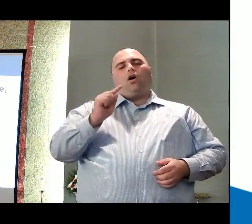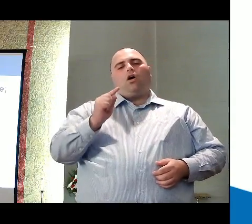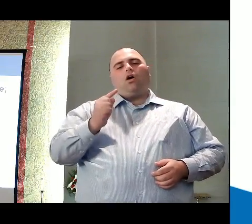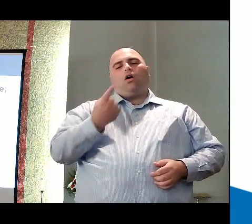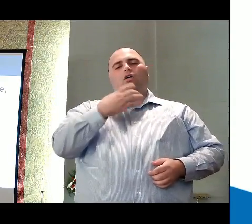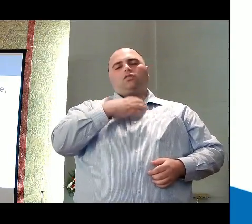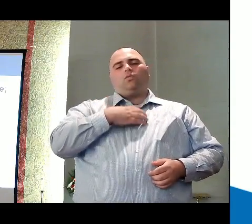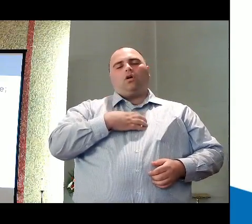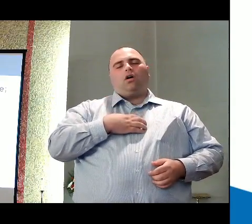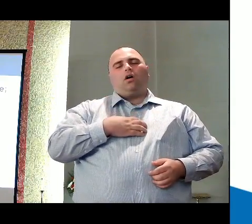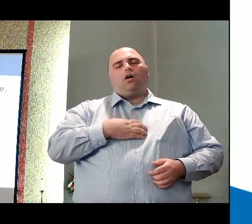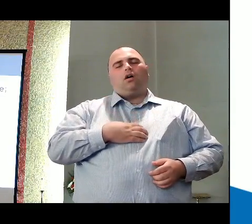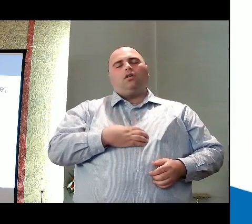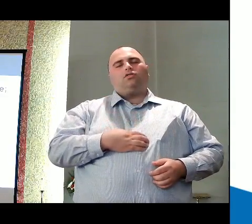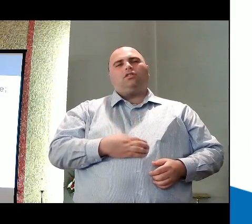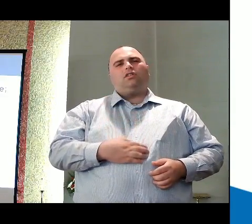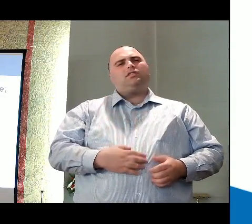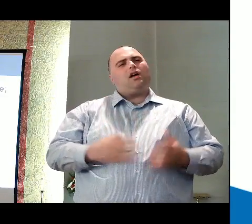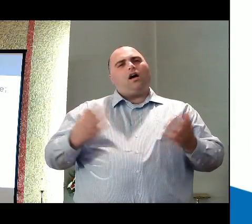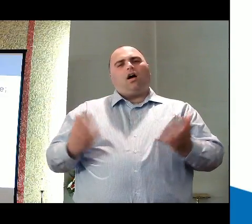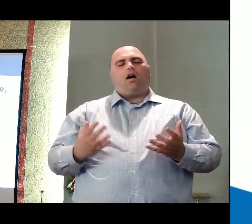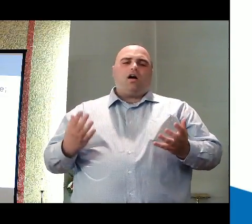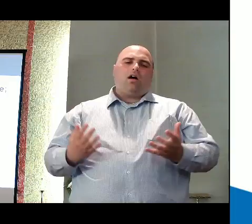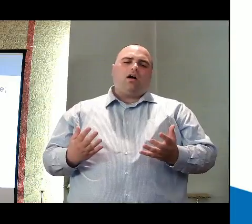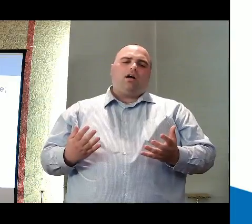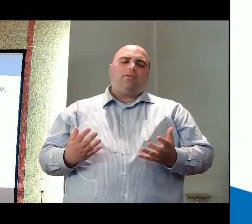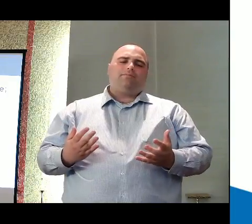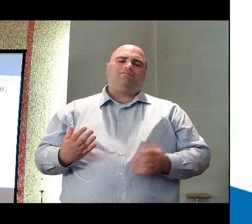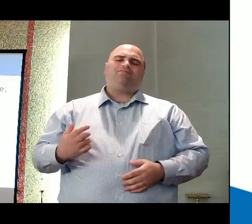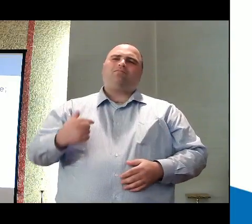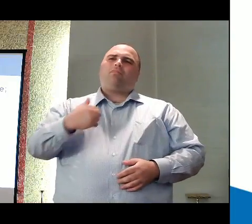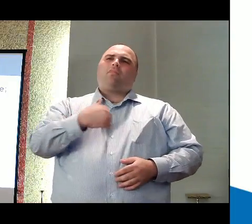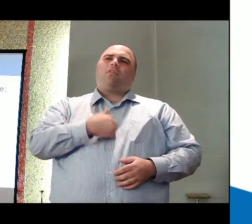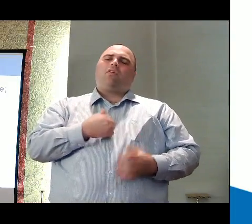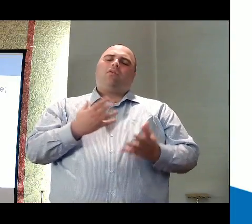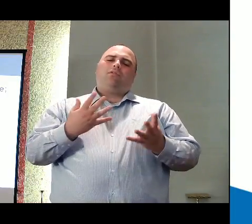my heart's one desire